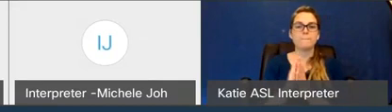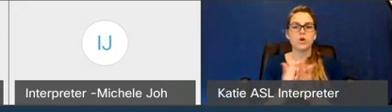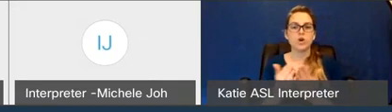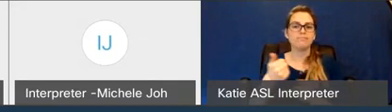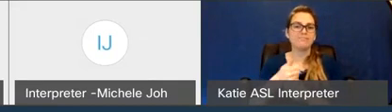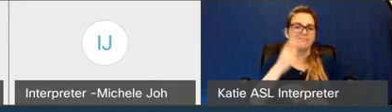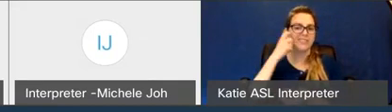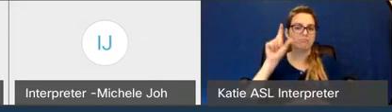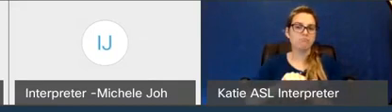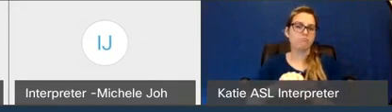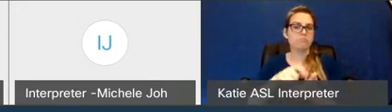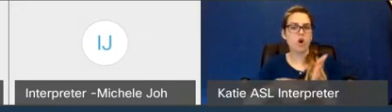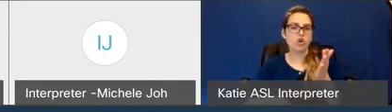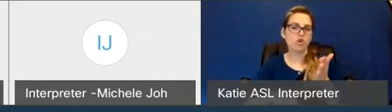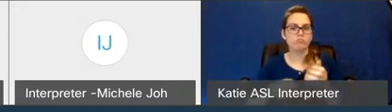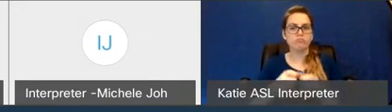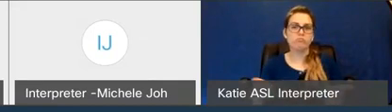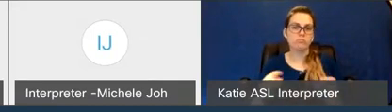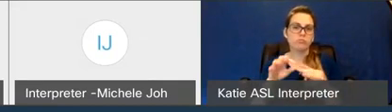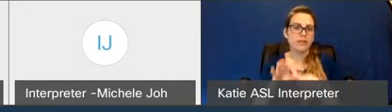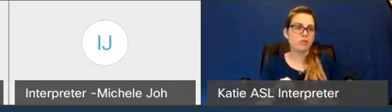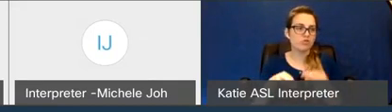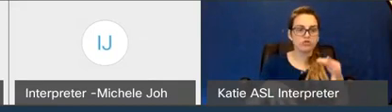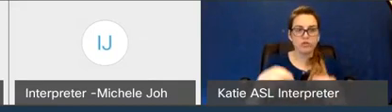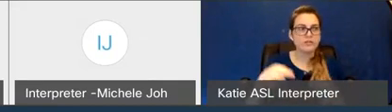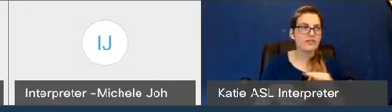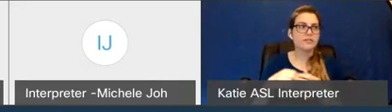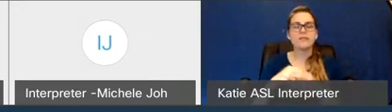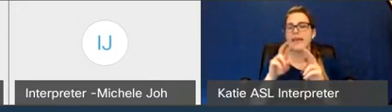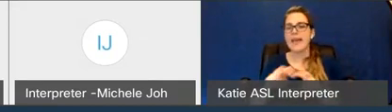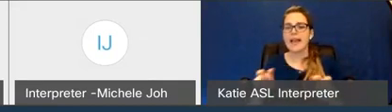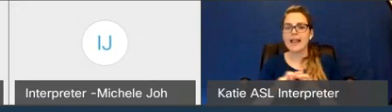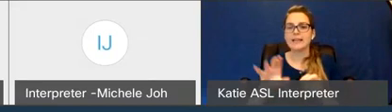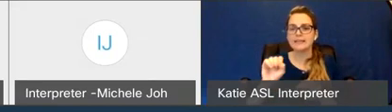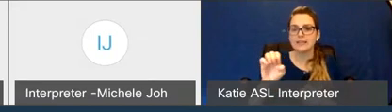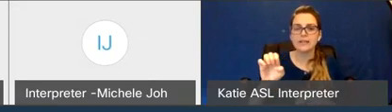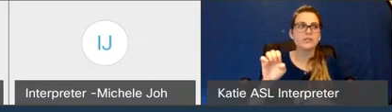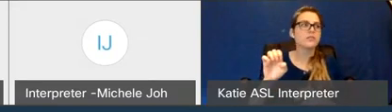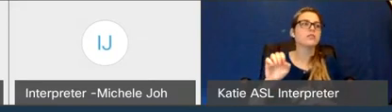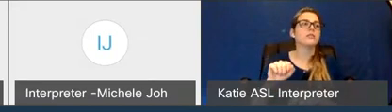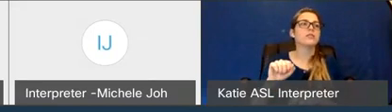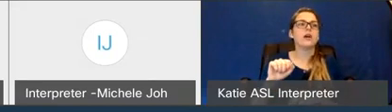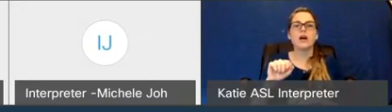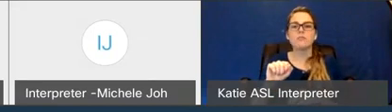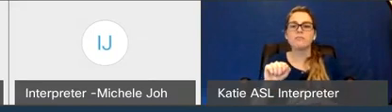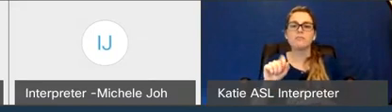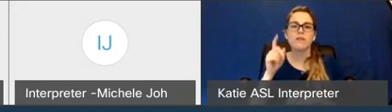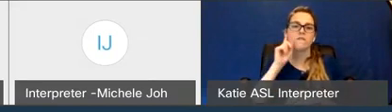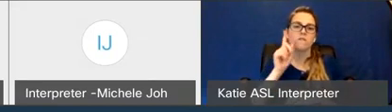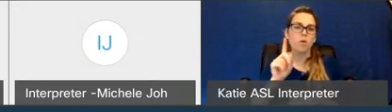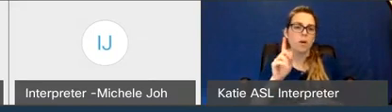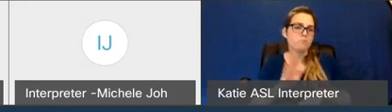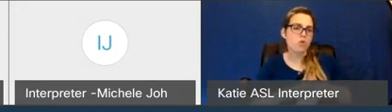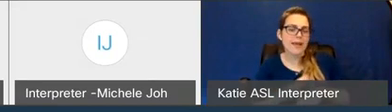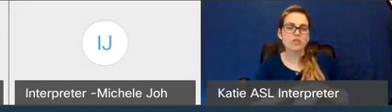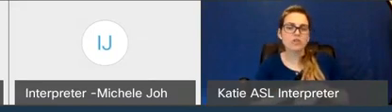Advancing Justice, analyzing cases involving access to MAT and drug-free conditions of probation. Judge